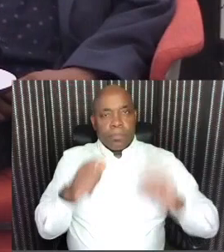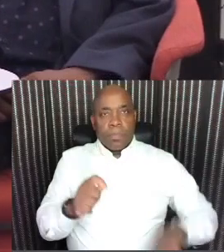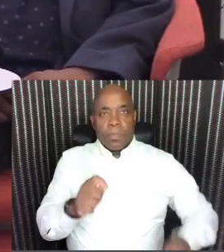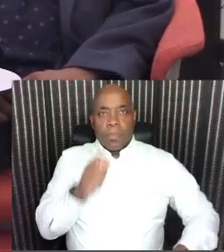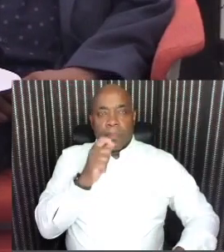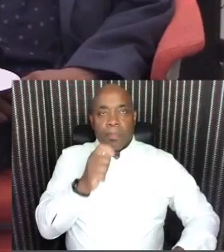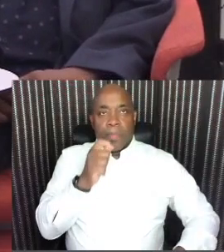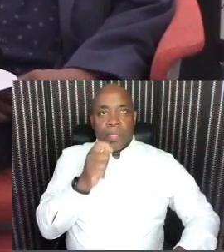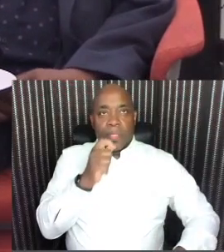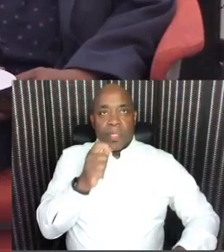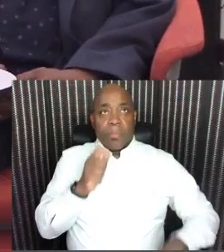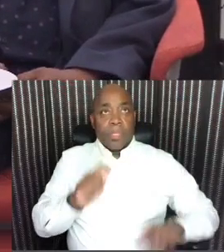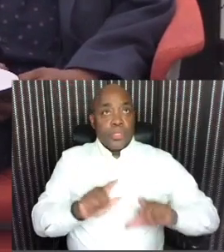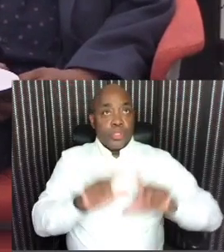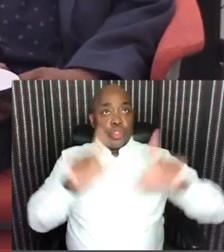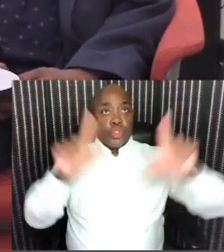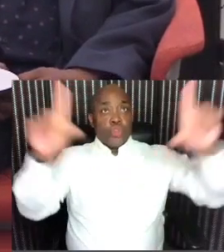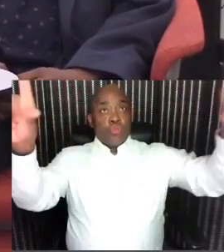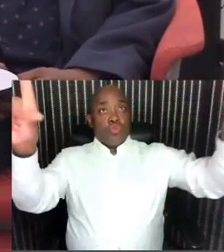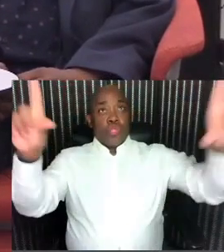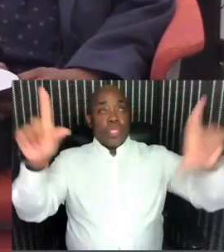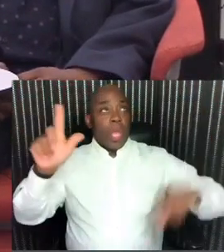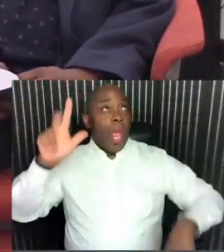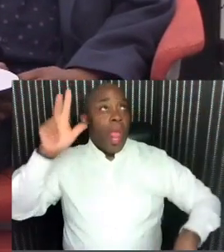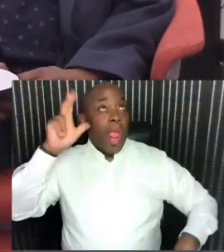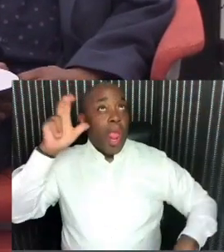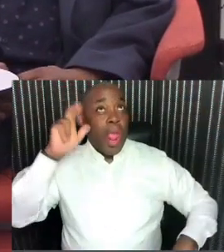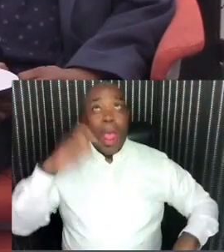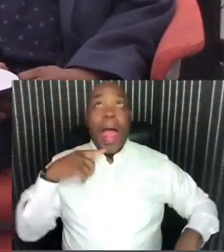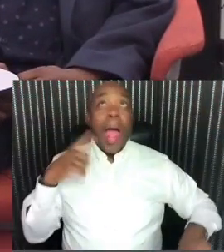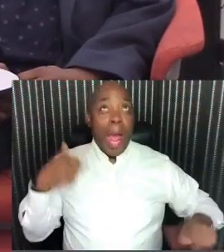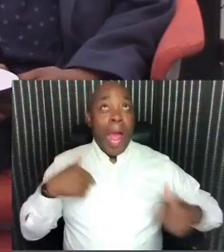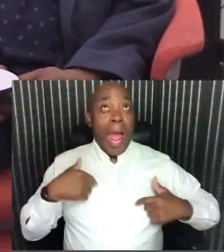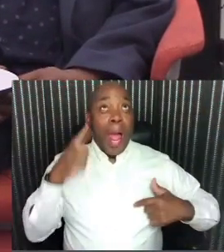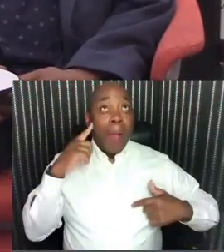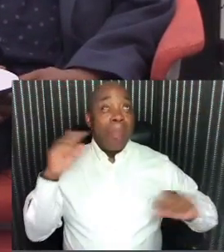stream. Even if you think you're really, really loud,